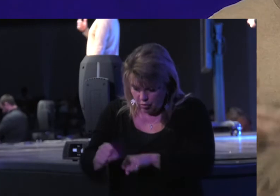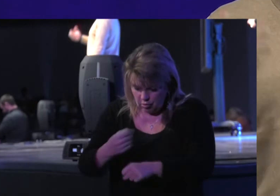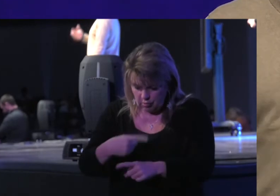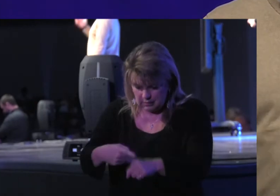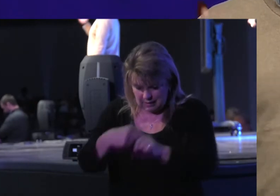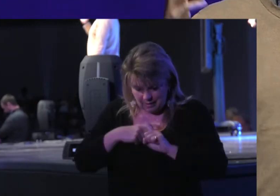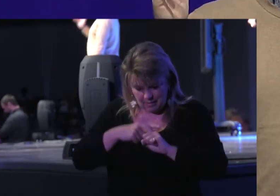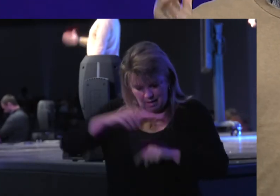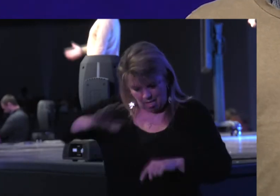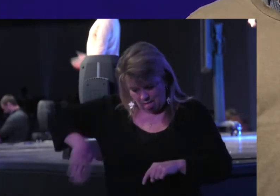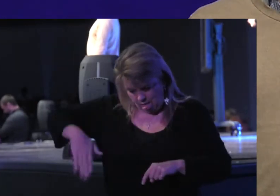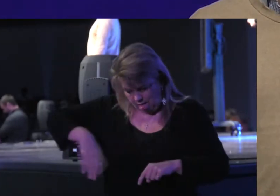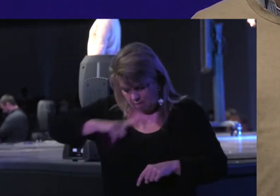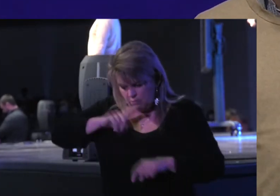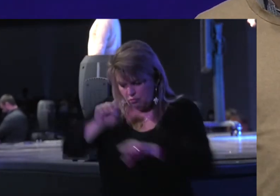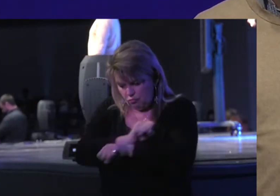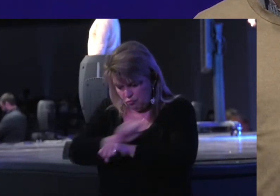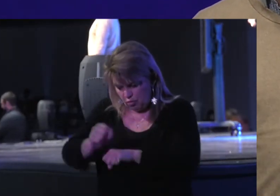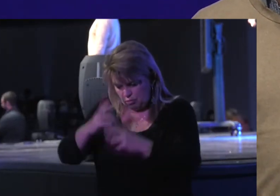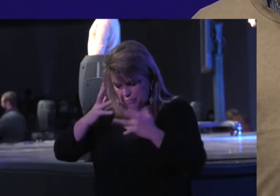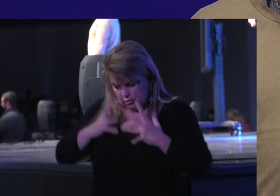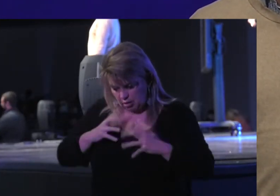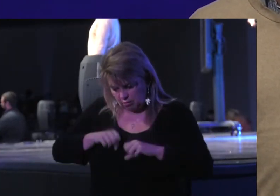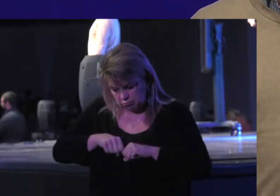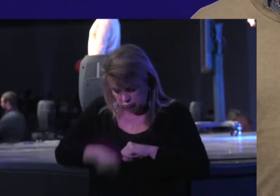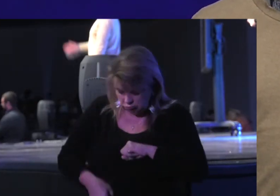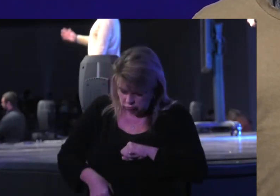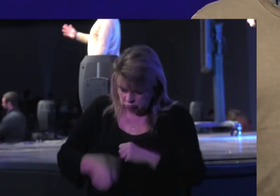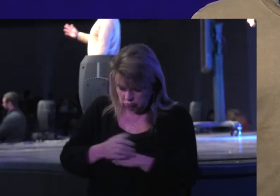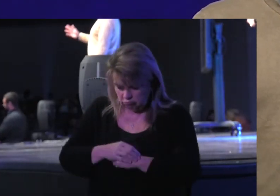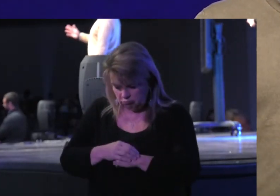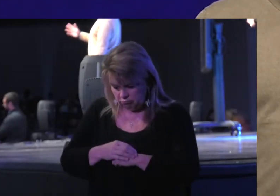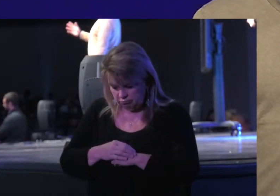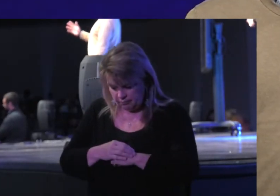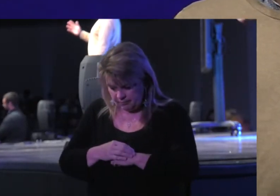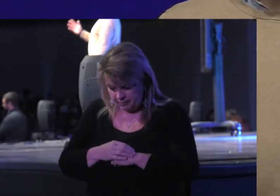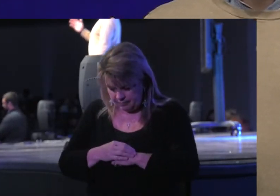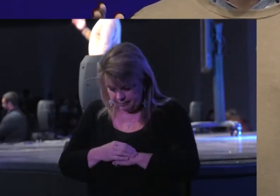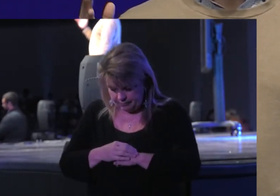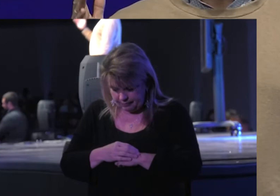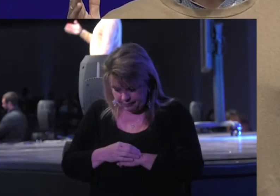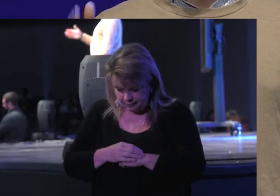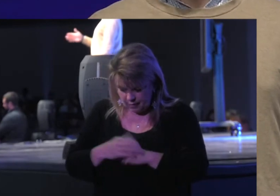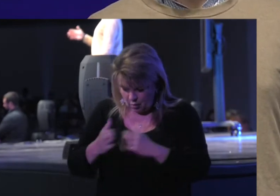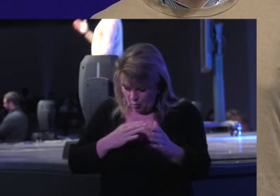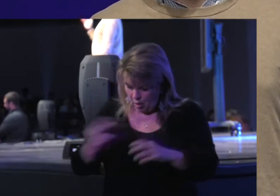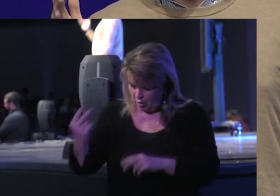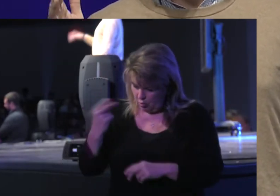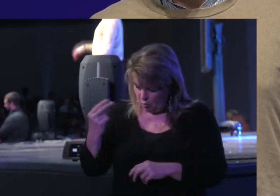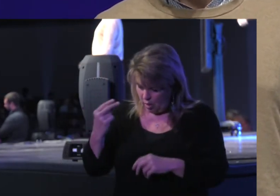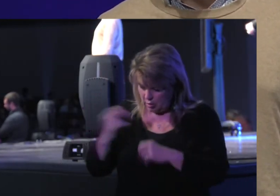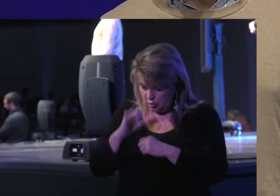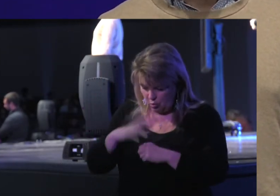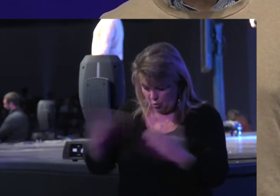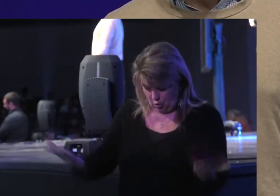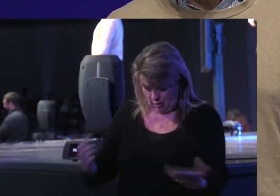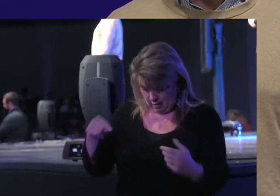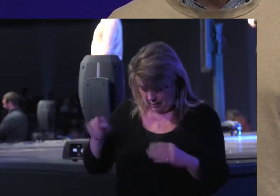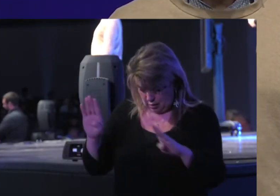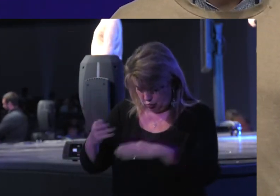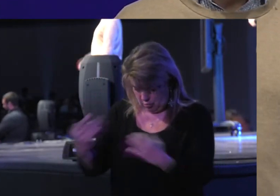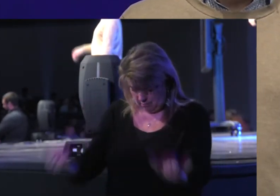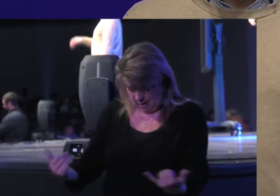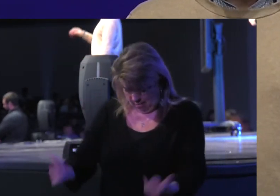hasn't been true sorrow. With your head bowed and your eyes closed, whether you're watching on a screen or you're here in this room